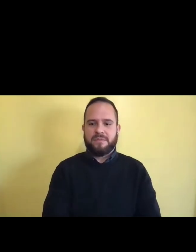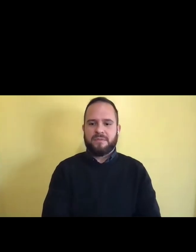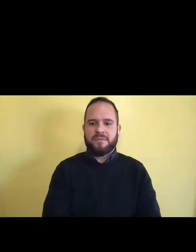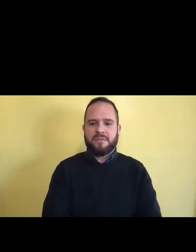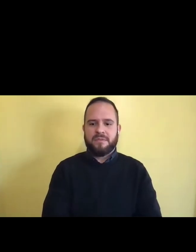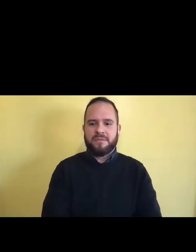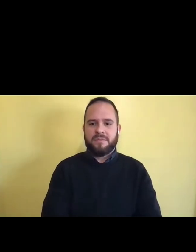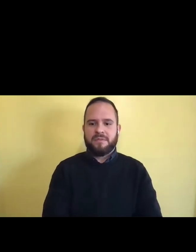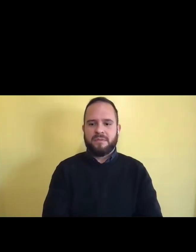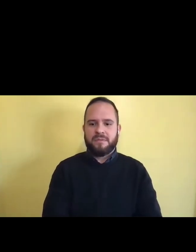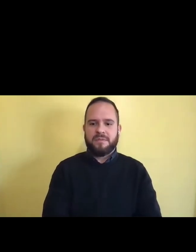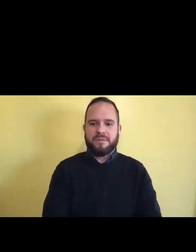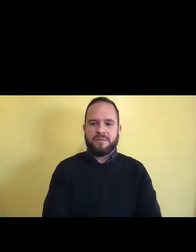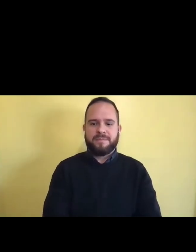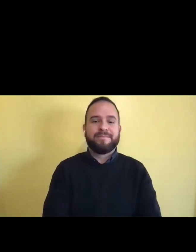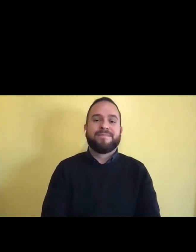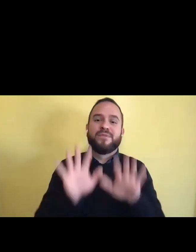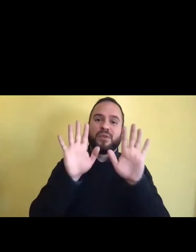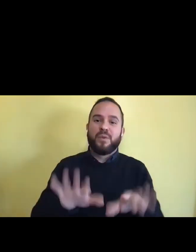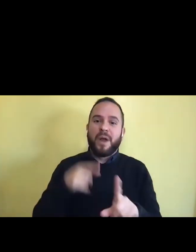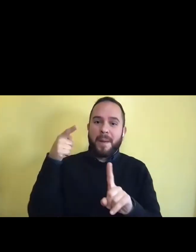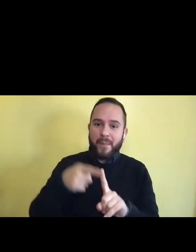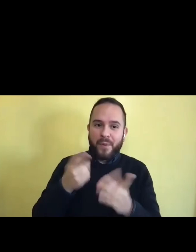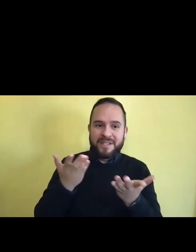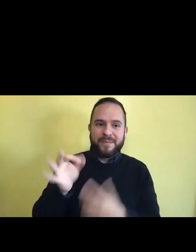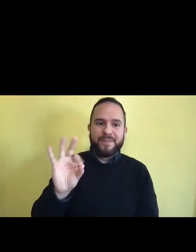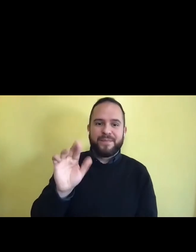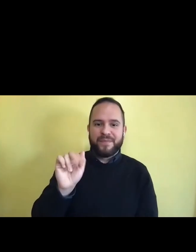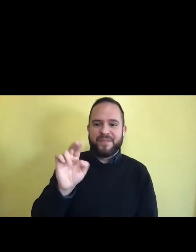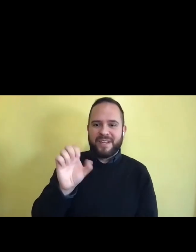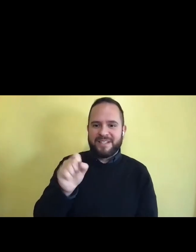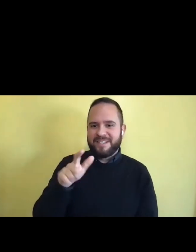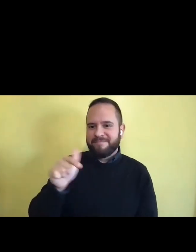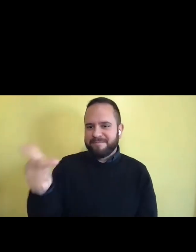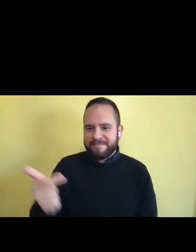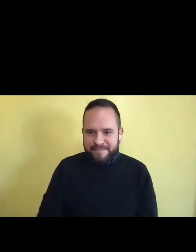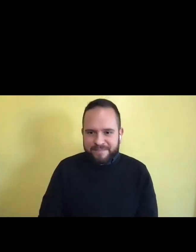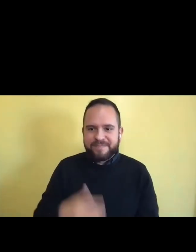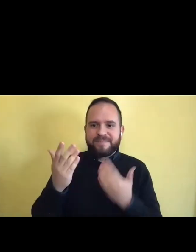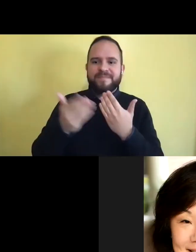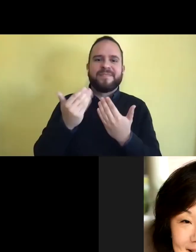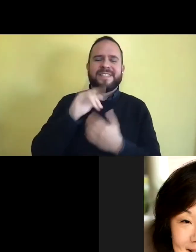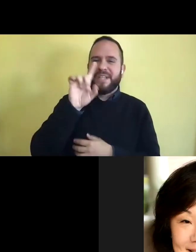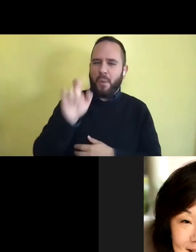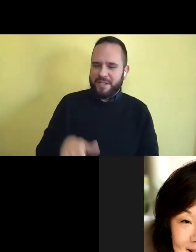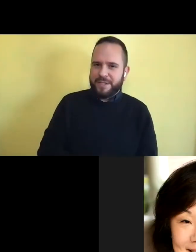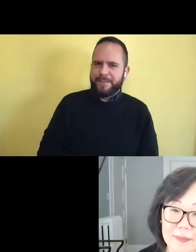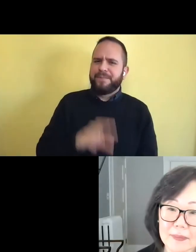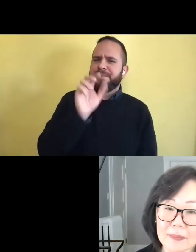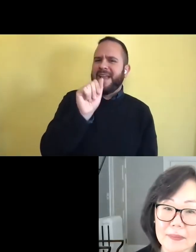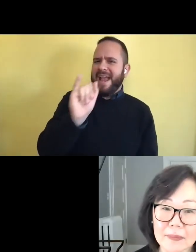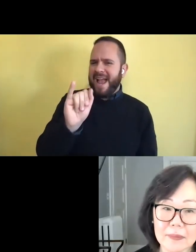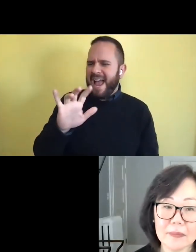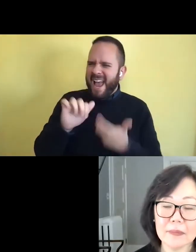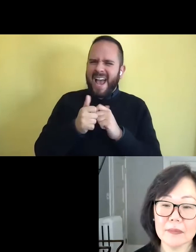Excellent, excellent points, Heather. Francis, I'm going to go to you next. I'm going to ask you a real easy question. How does AI affect the